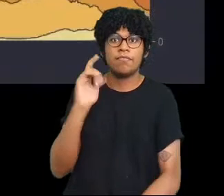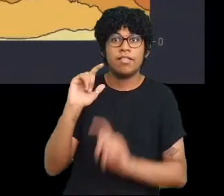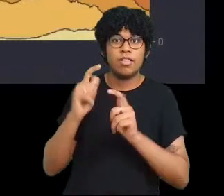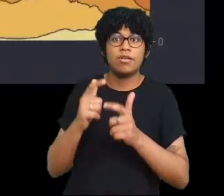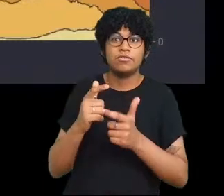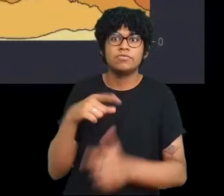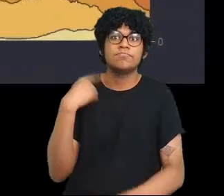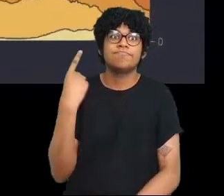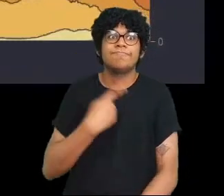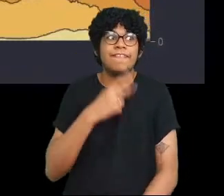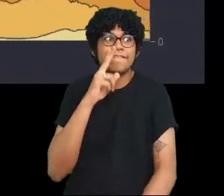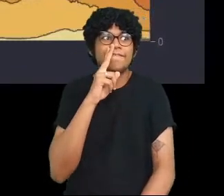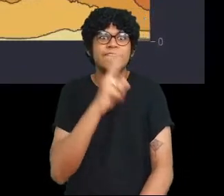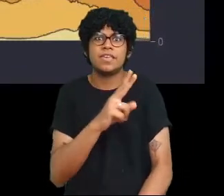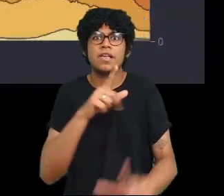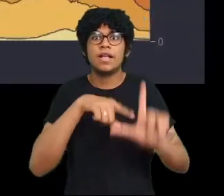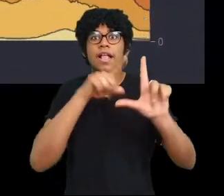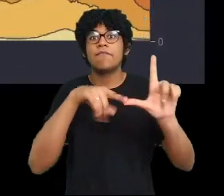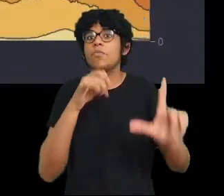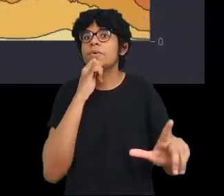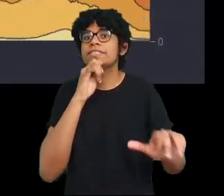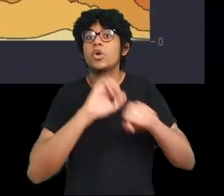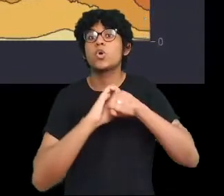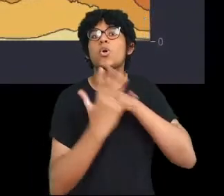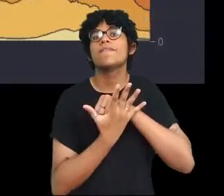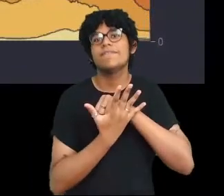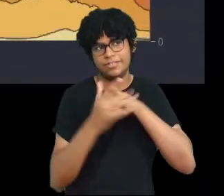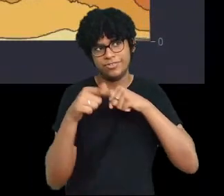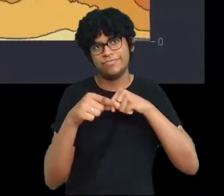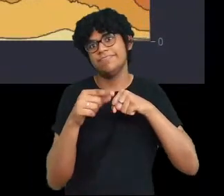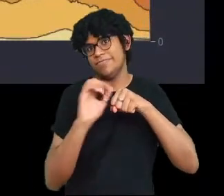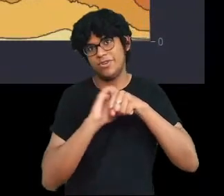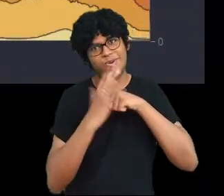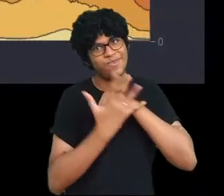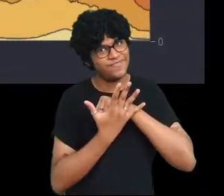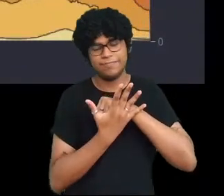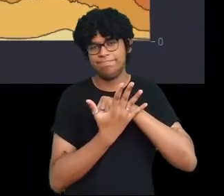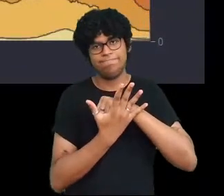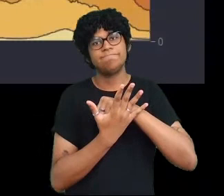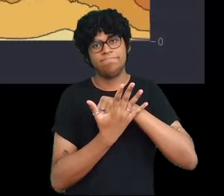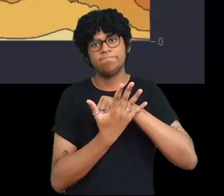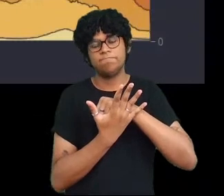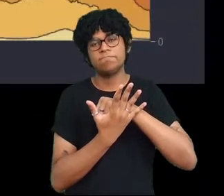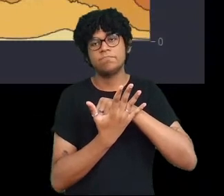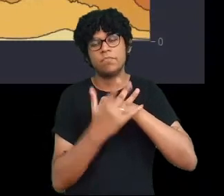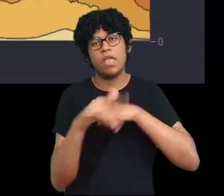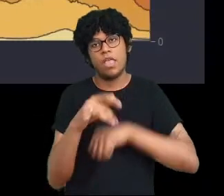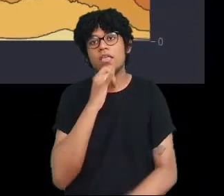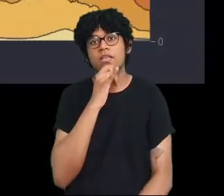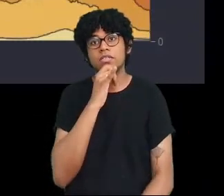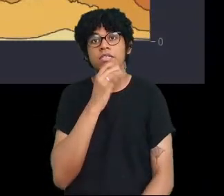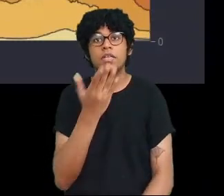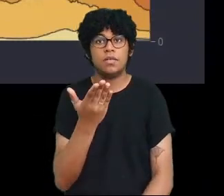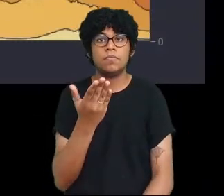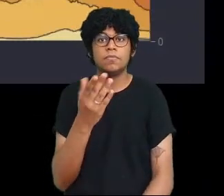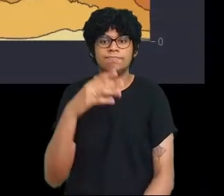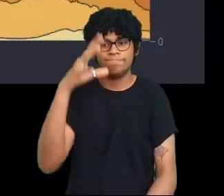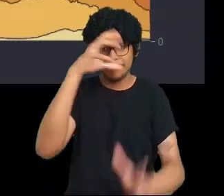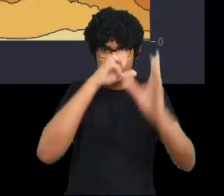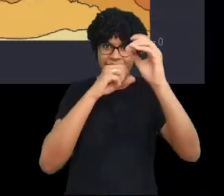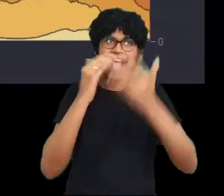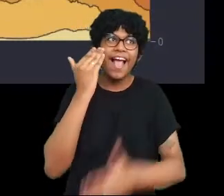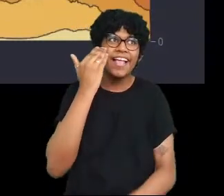throughout this pandemic to understand where we are on the curve, to understand whether I should send my kids to